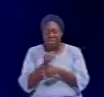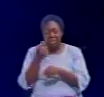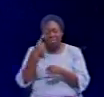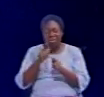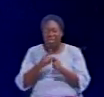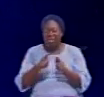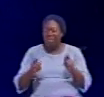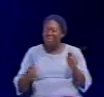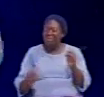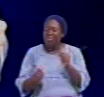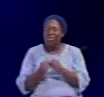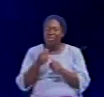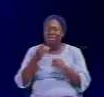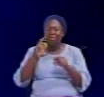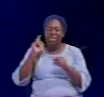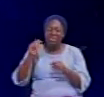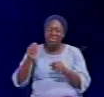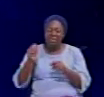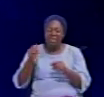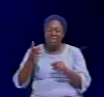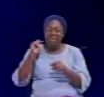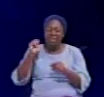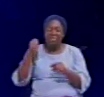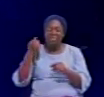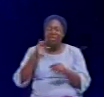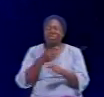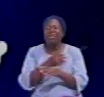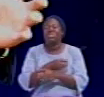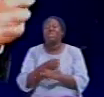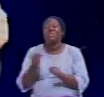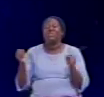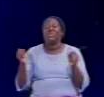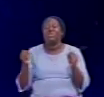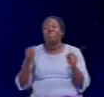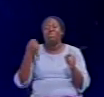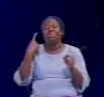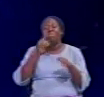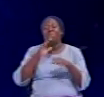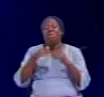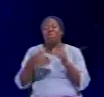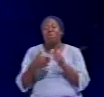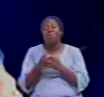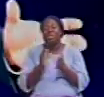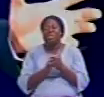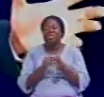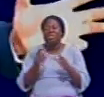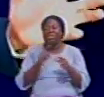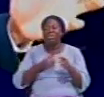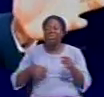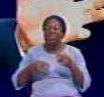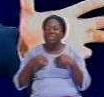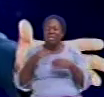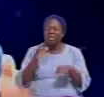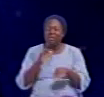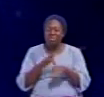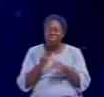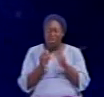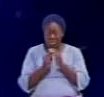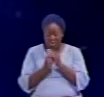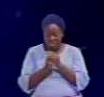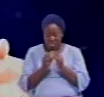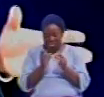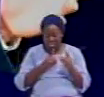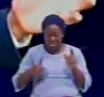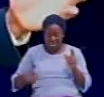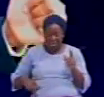greatest of testimonies, the testimony of salvation, for all those God has touched. Just worship the name of the